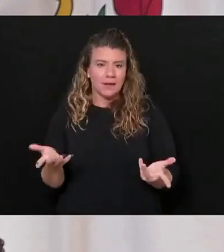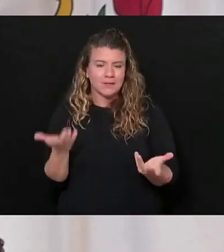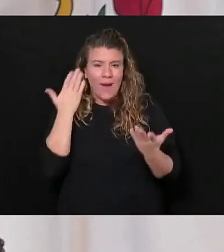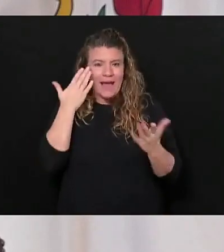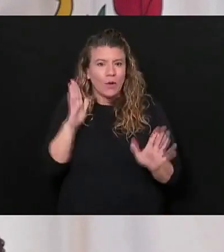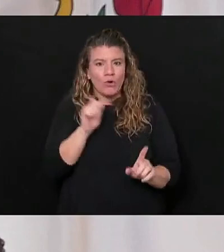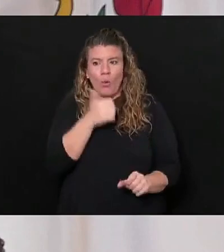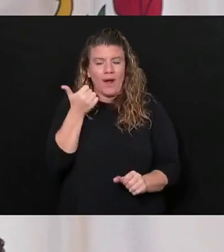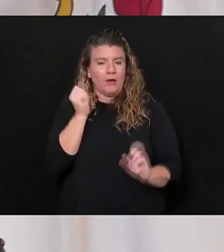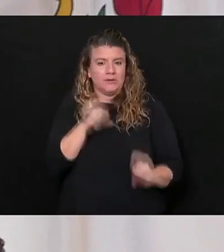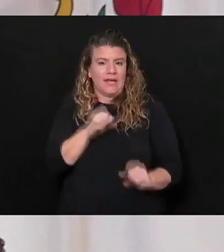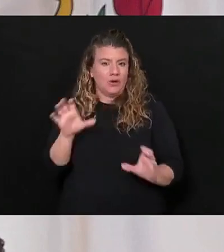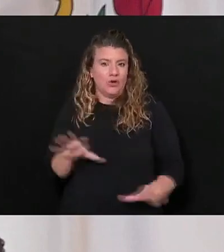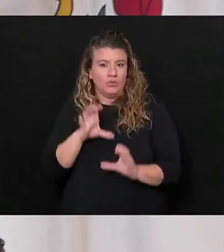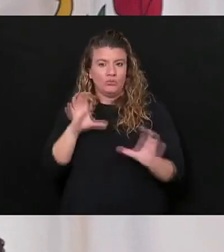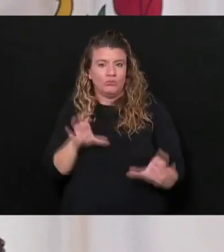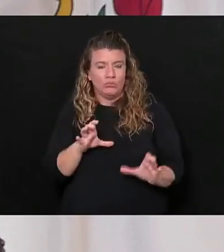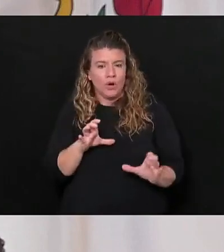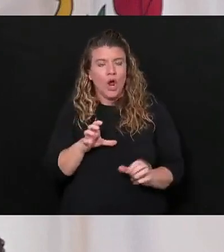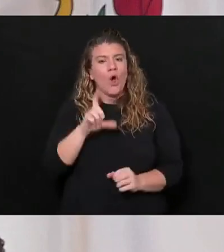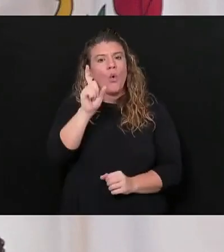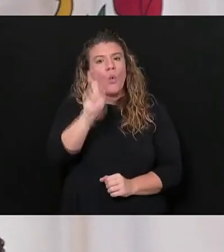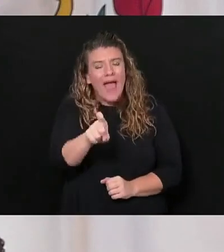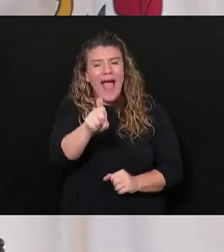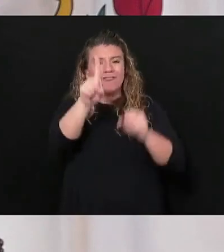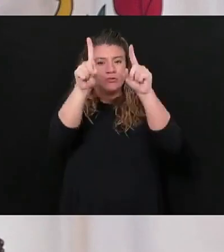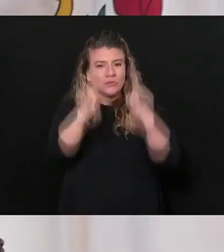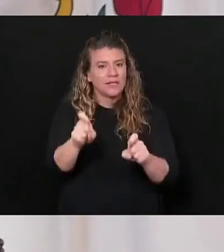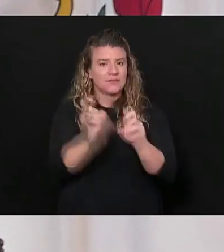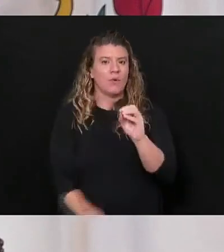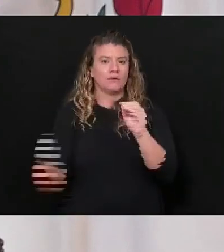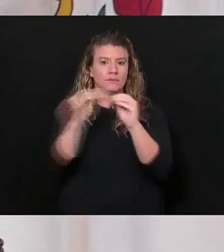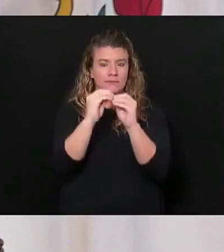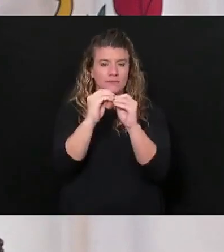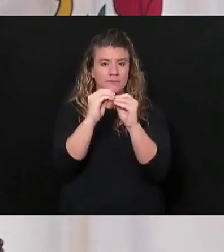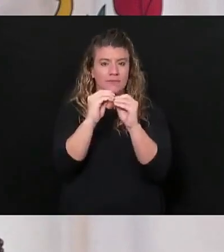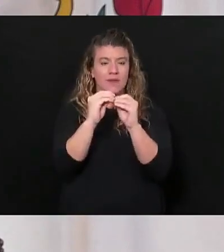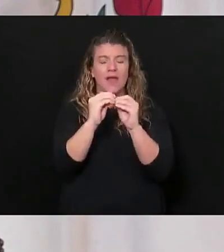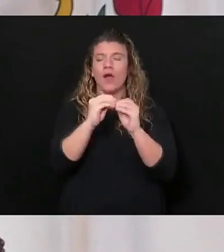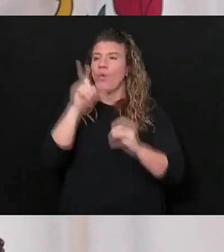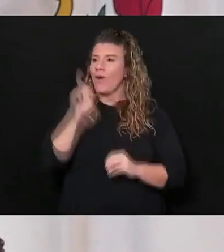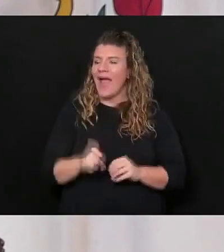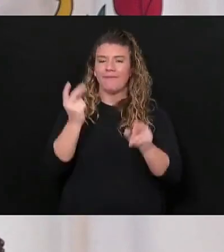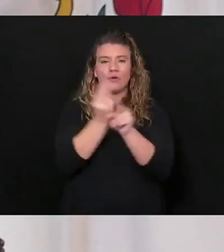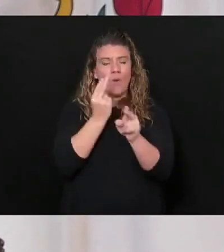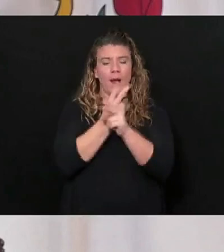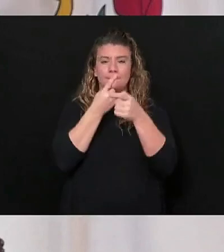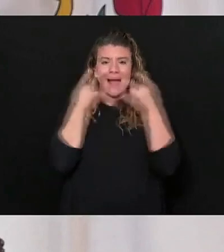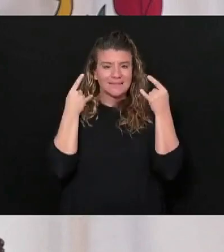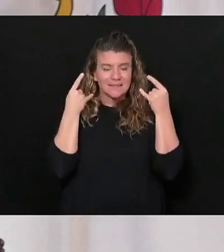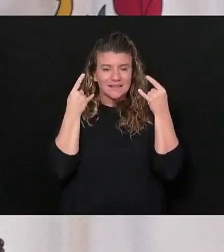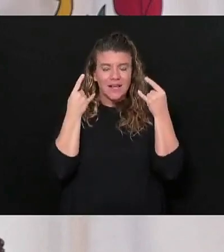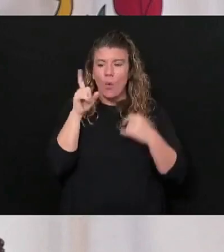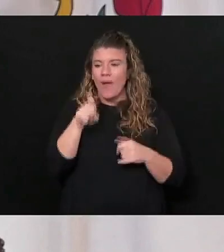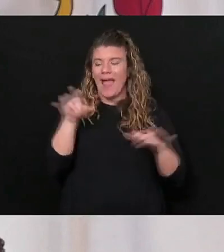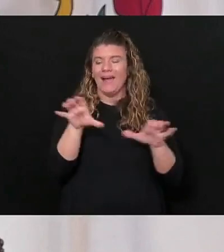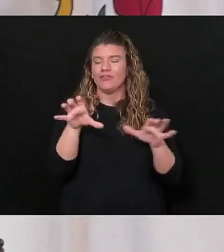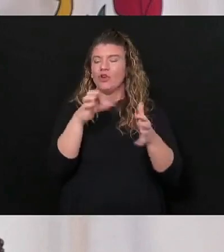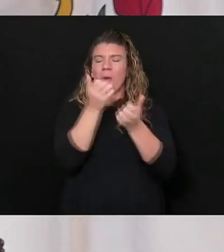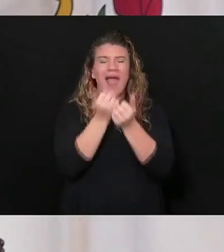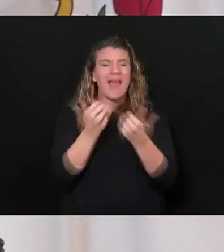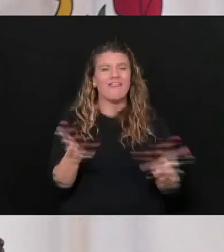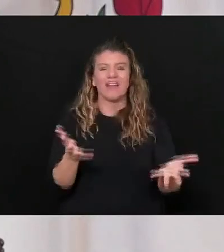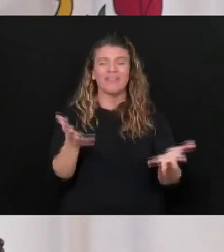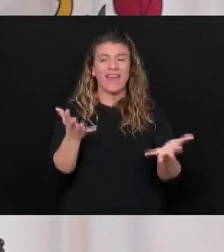do. We have got to absolutely test more, and we've got to absolutely wear our mask, and we've got to do all the things that are